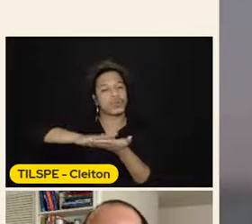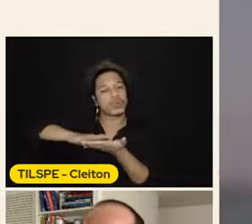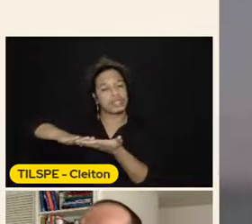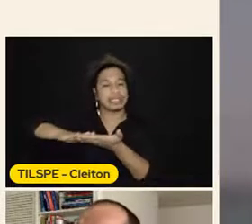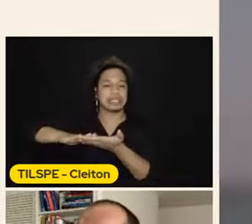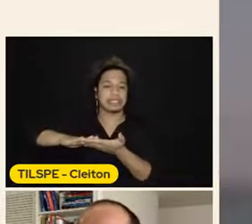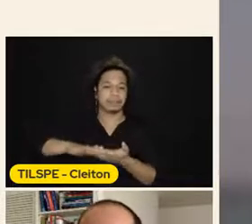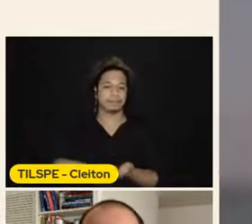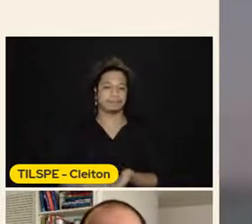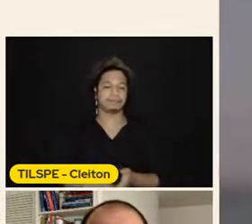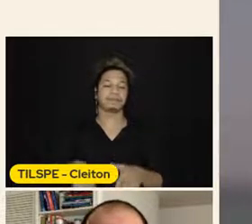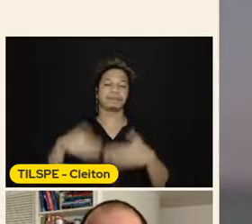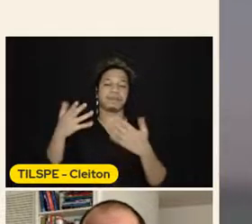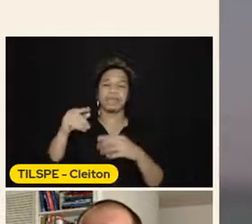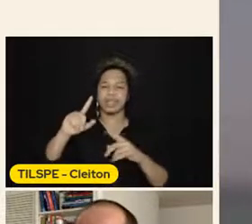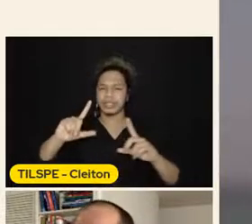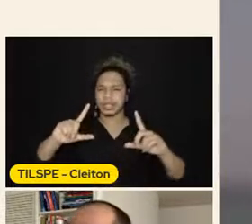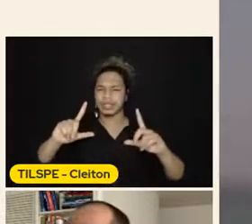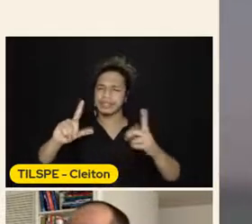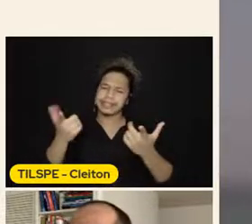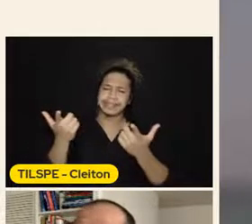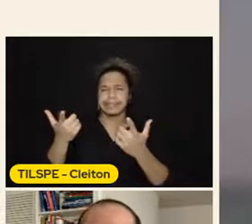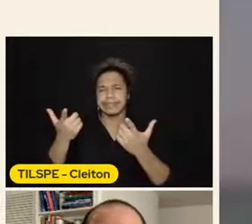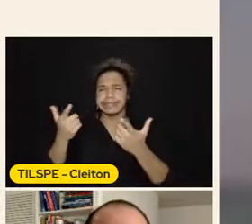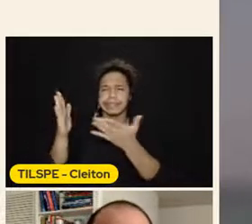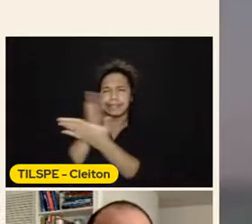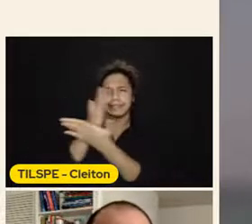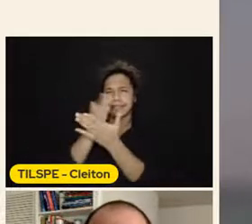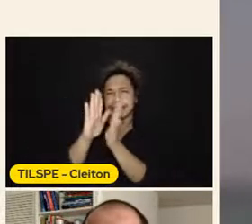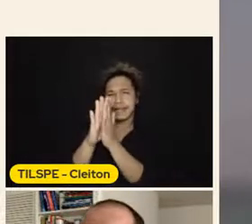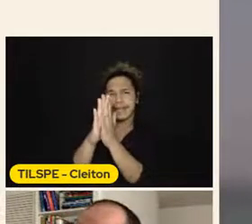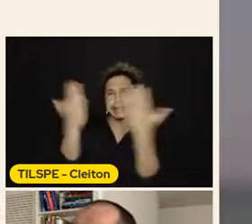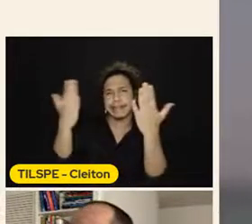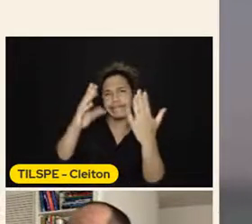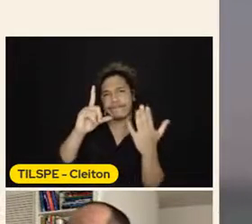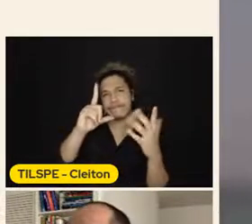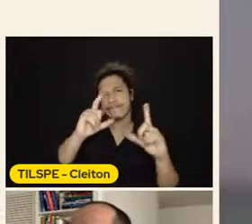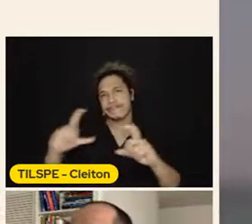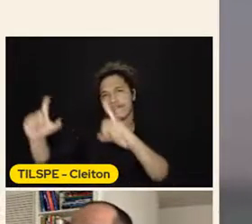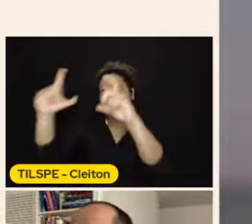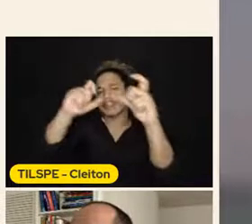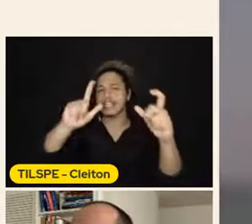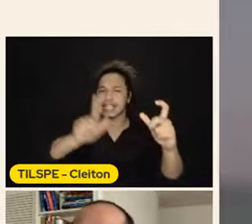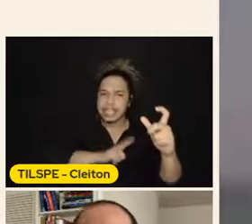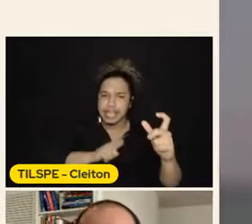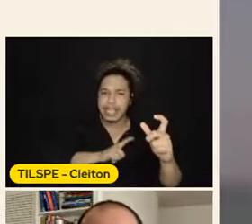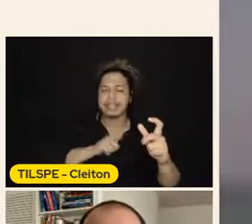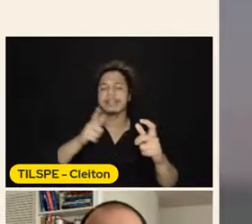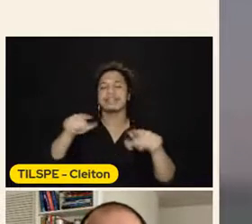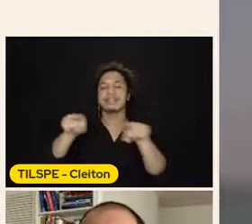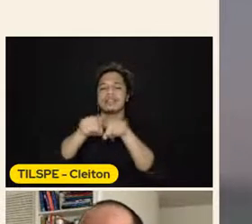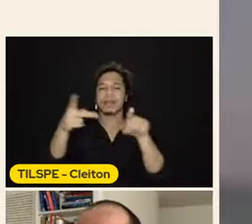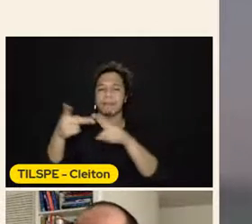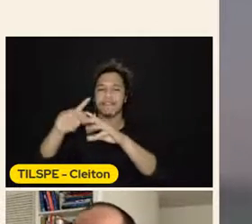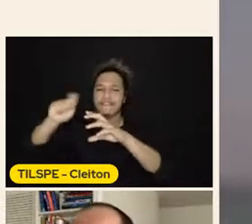the picture book, you have the novel, you have a Netflix movie, you have a TED